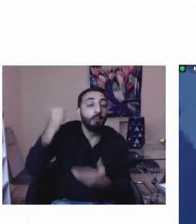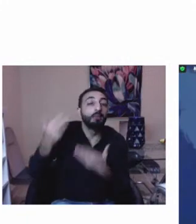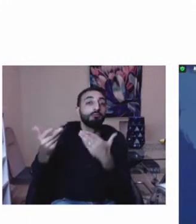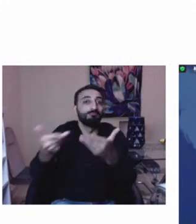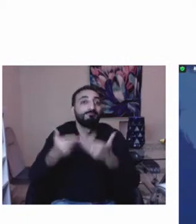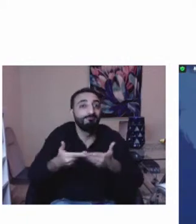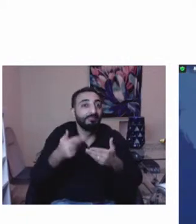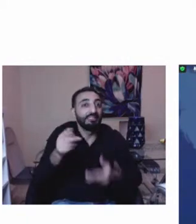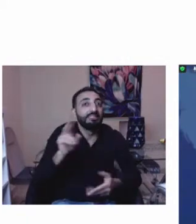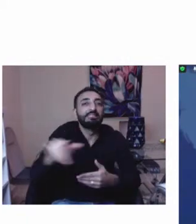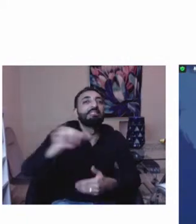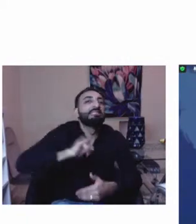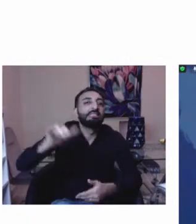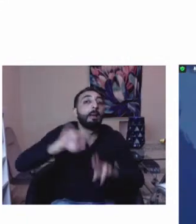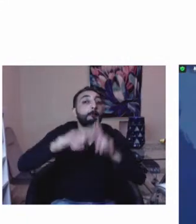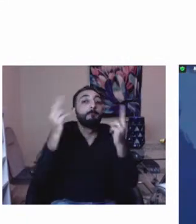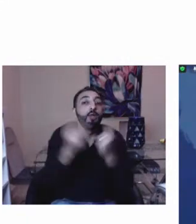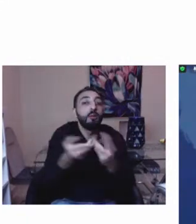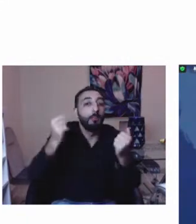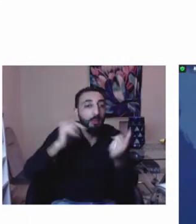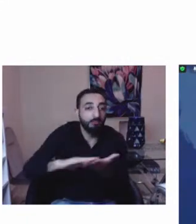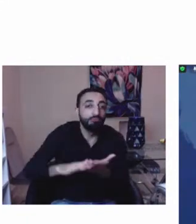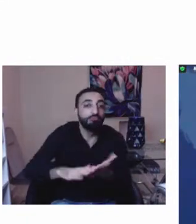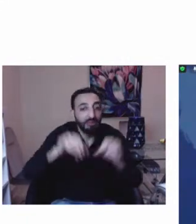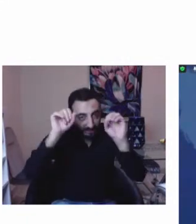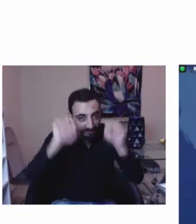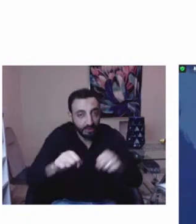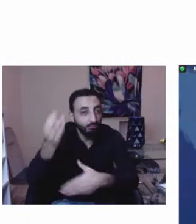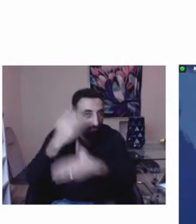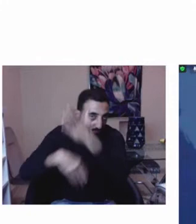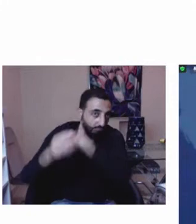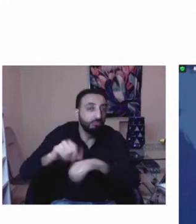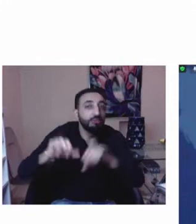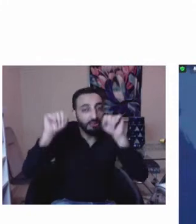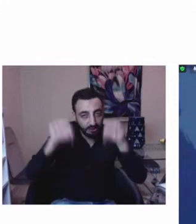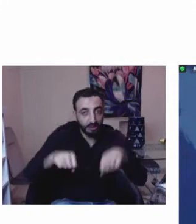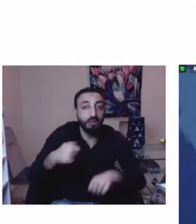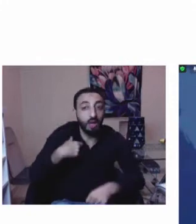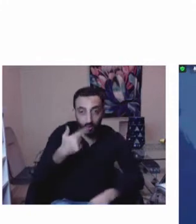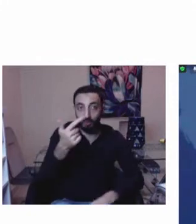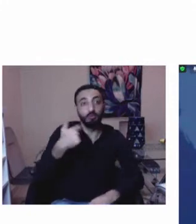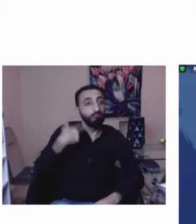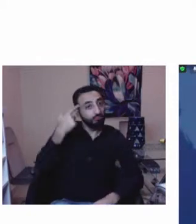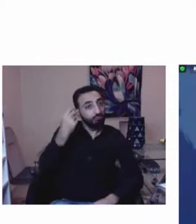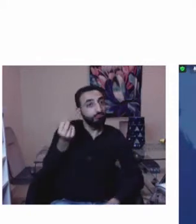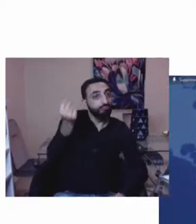the right things done. Let me stop here. I look forward to listen to the rest. Thank you.